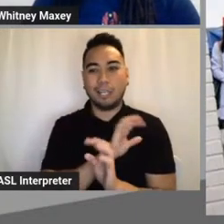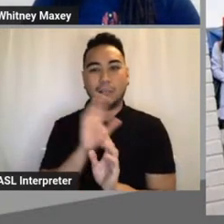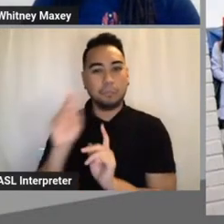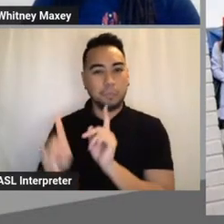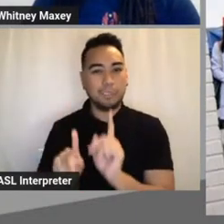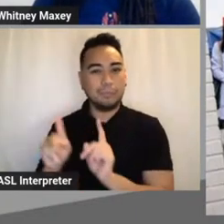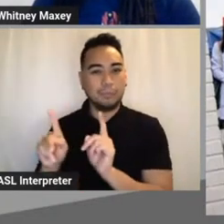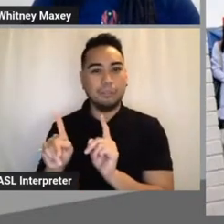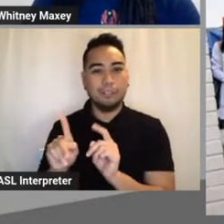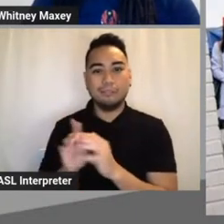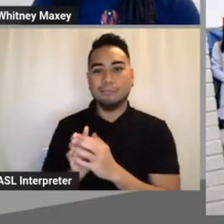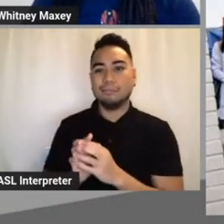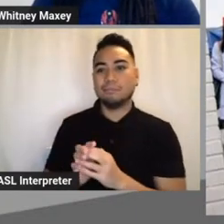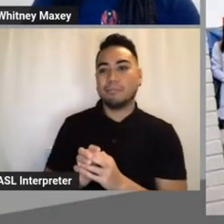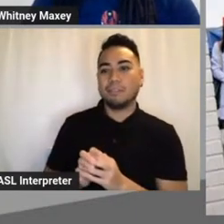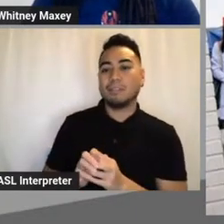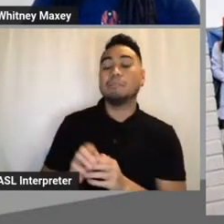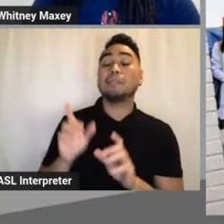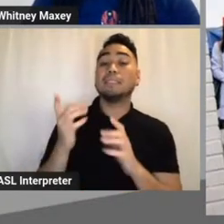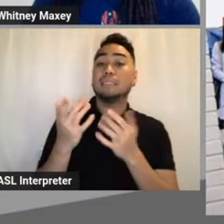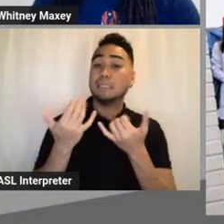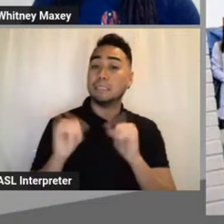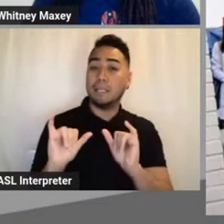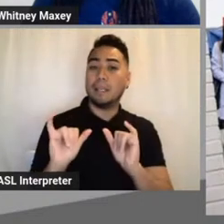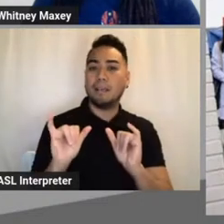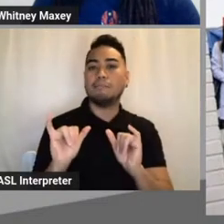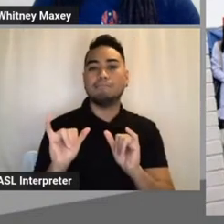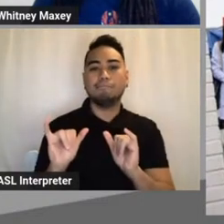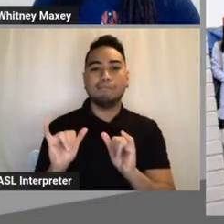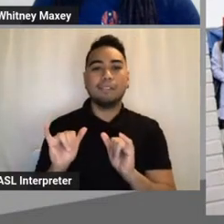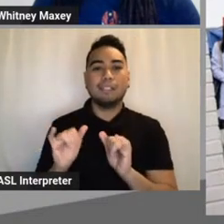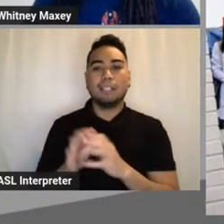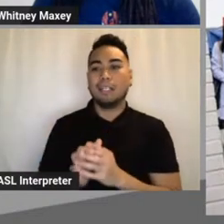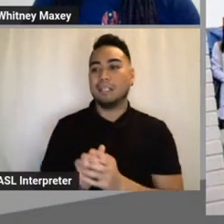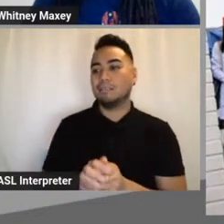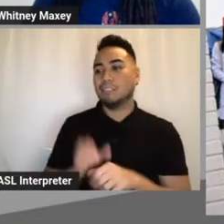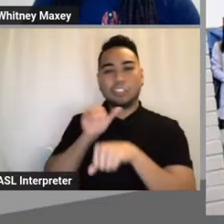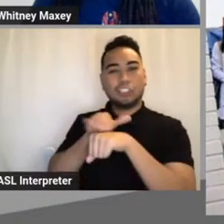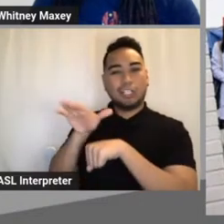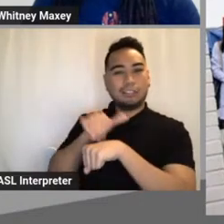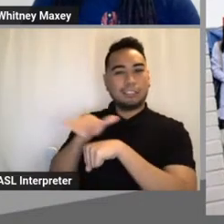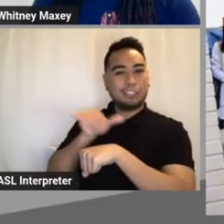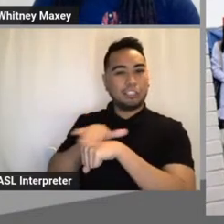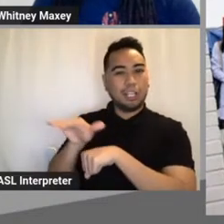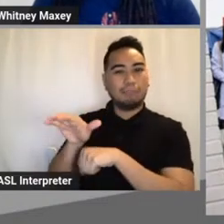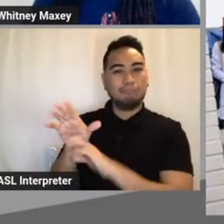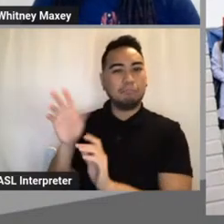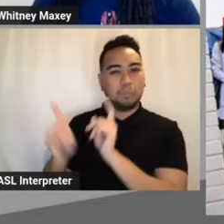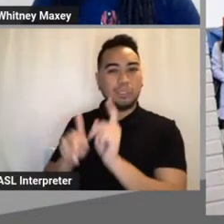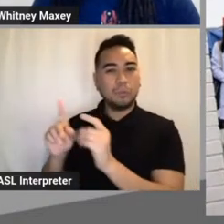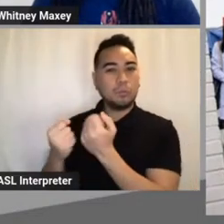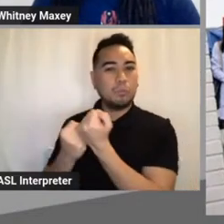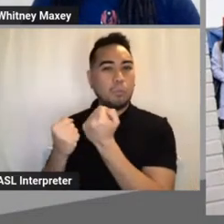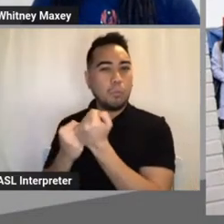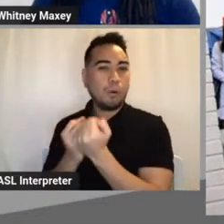his administration, but is still sending arms and aid for the Israeli right-wing authoritarian state.